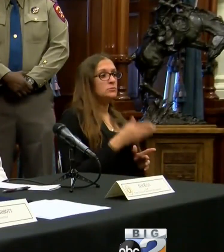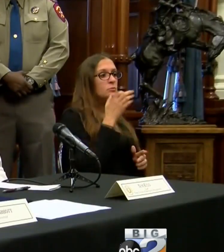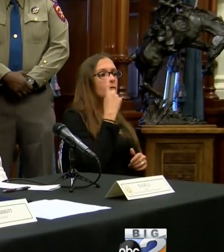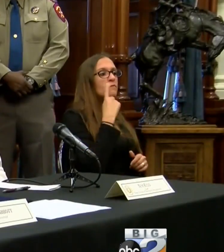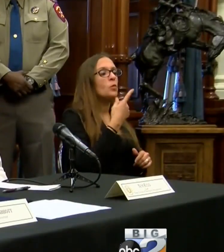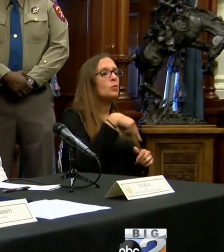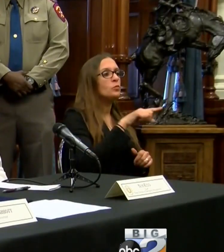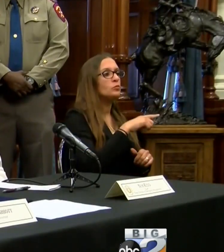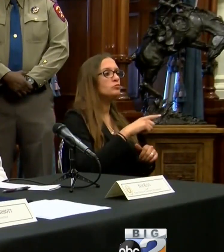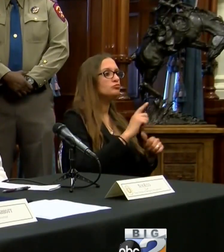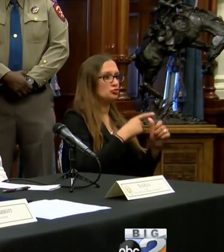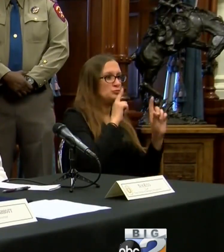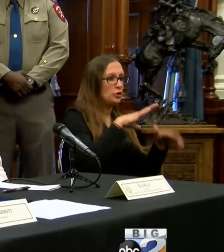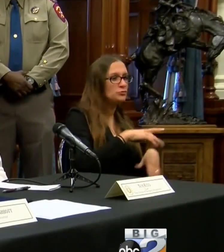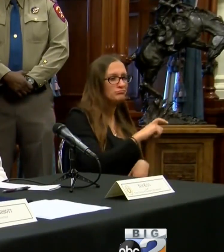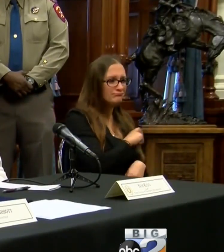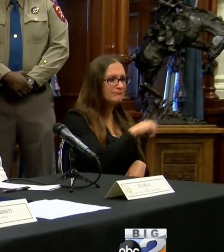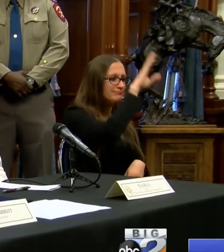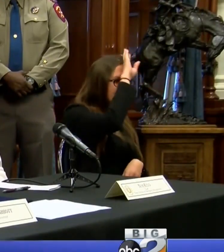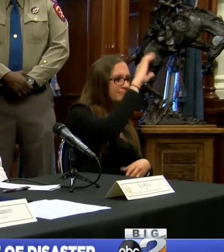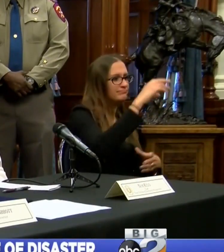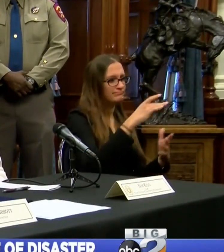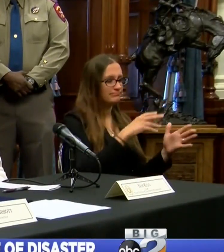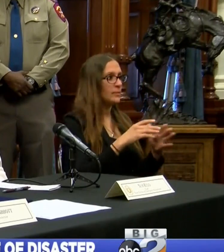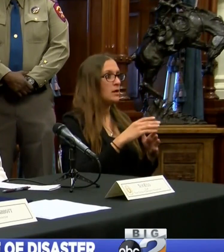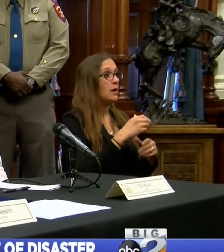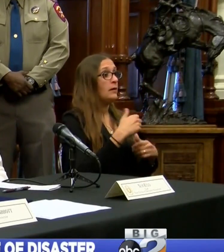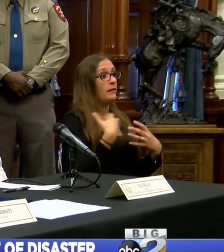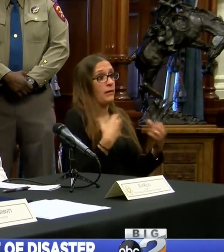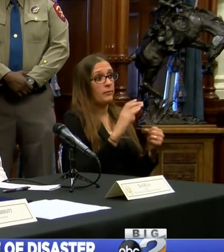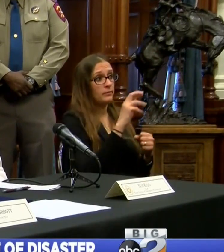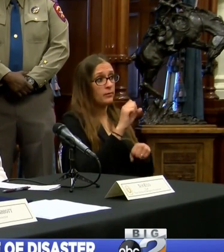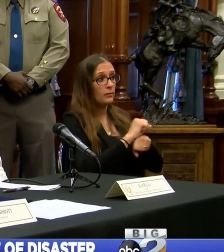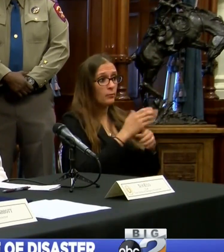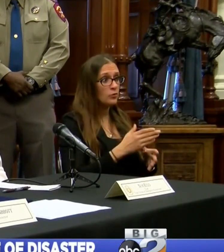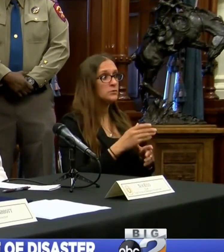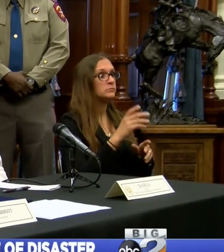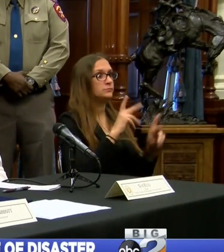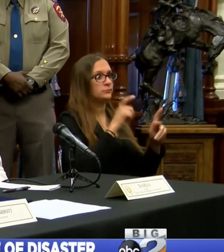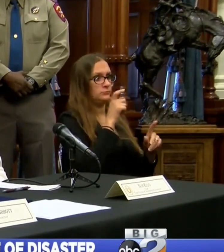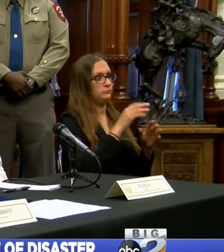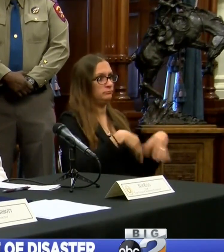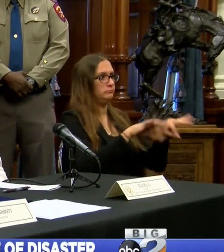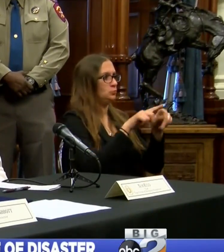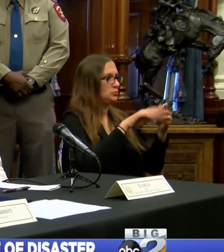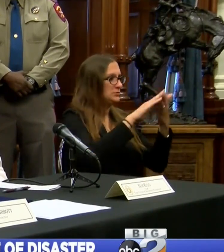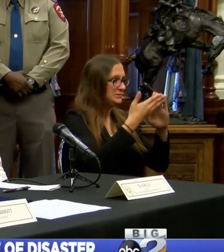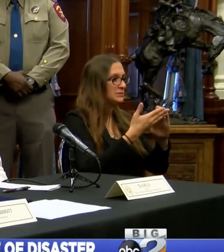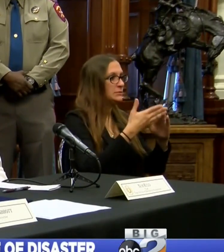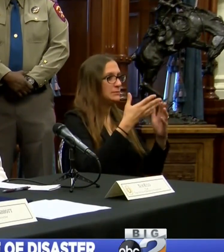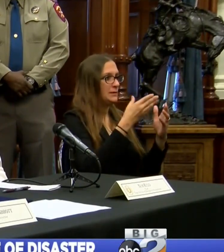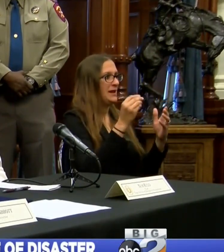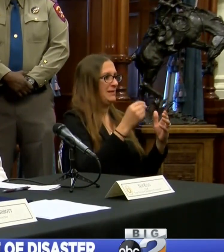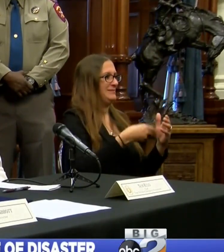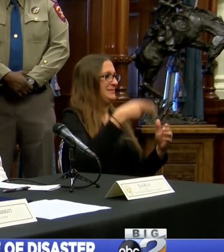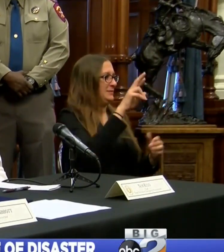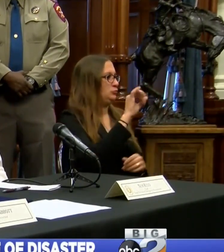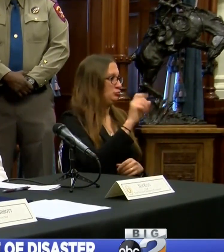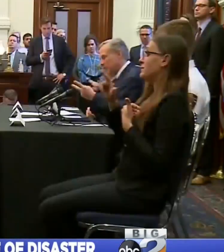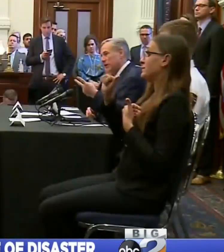first responders, healthcare workers, operators of critical infrastructure and key resources, and certain